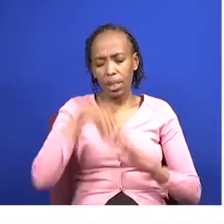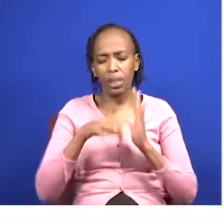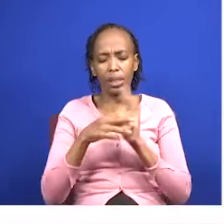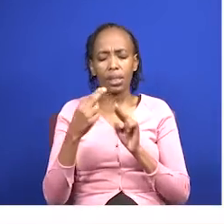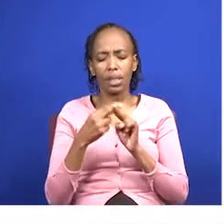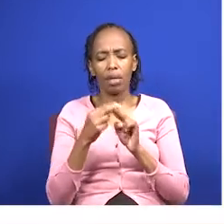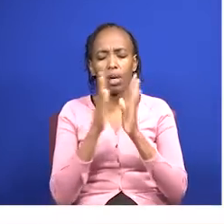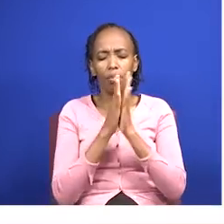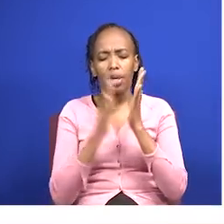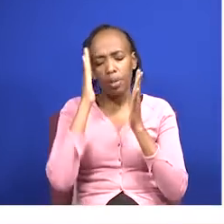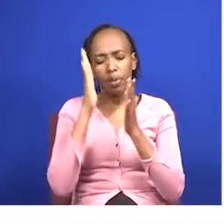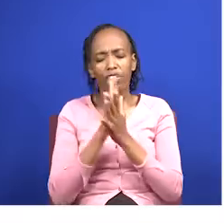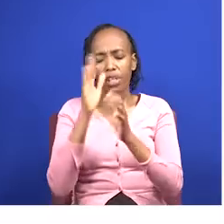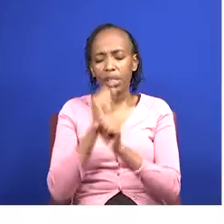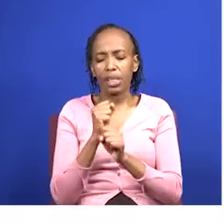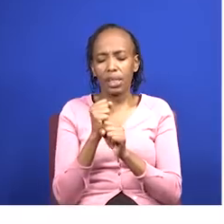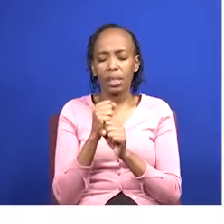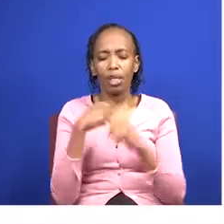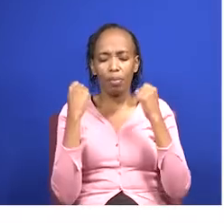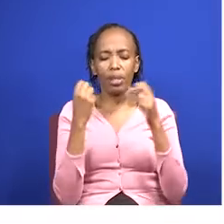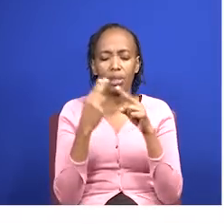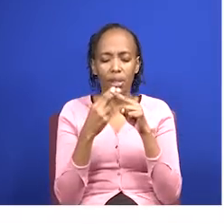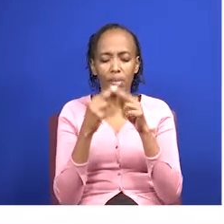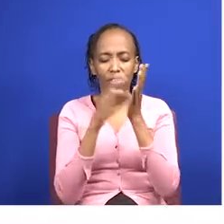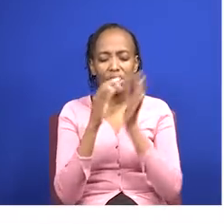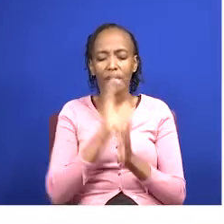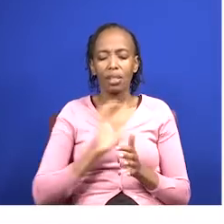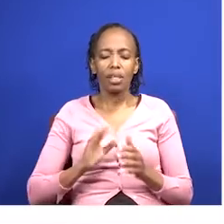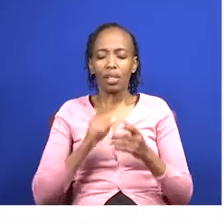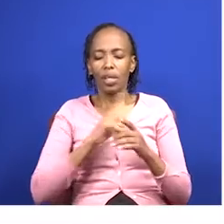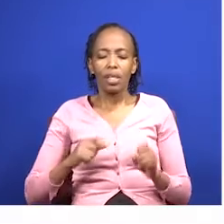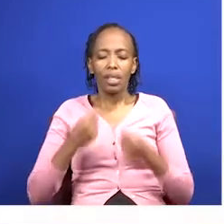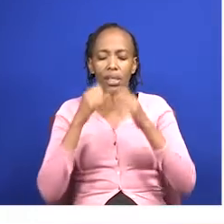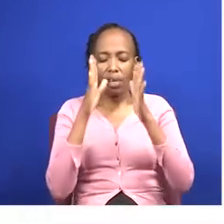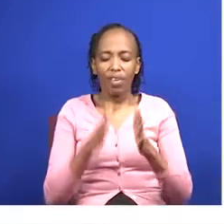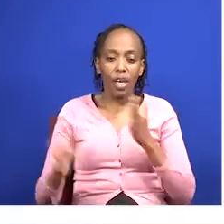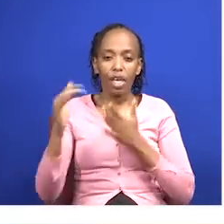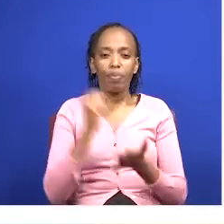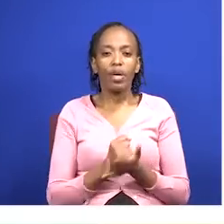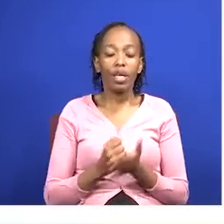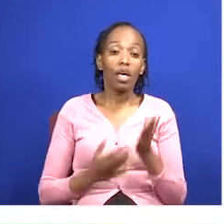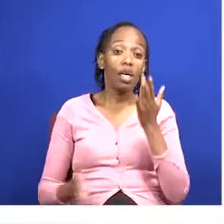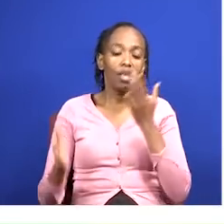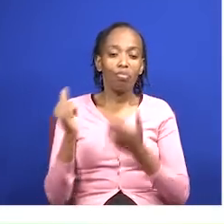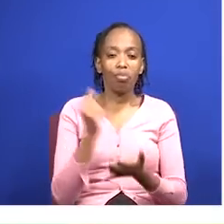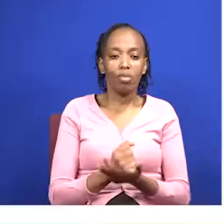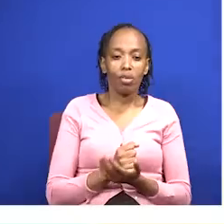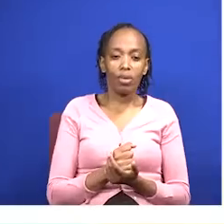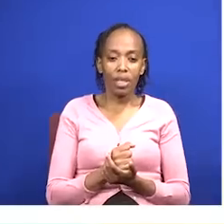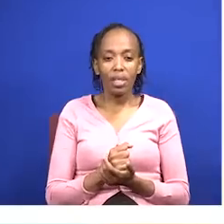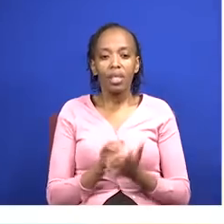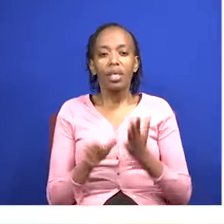parents. In Jesus' name I pray this, believing and trusting in the mighty name of Jesus Christ, our Lord and Savior. Amen.